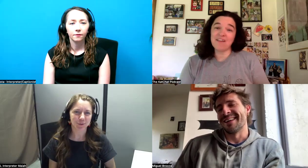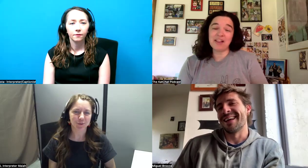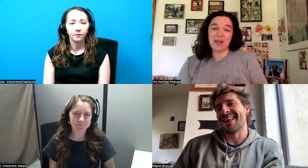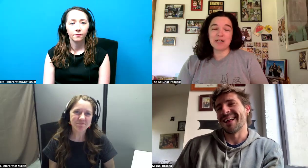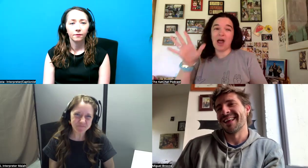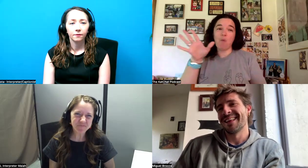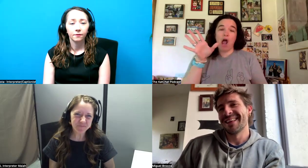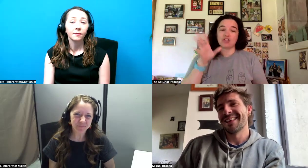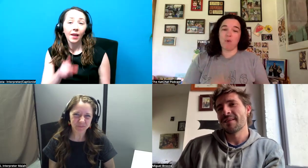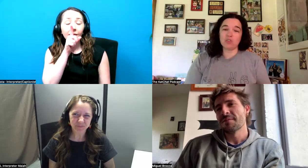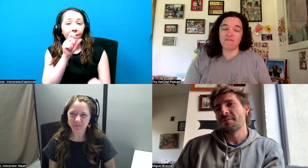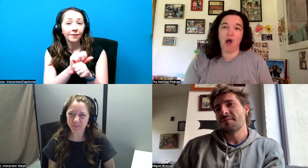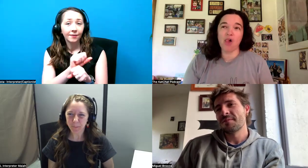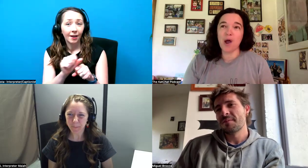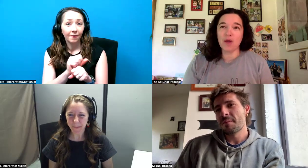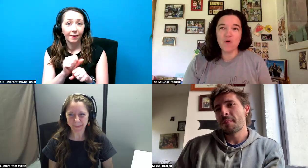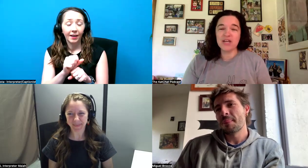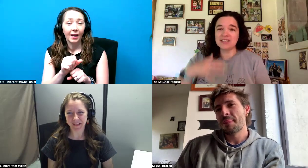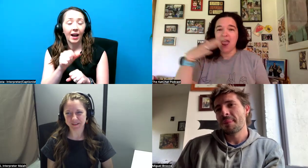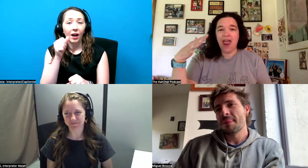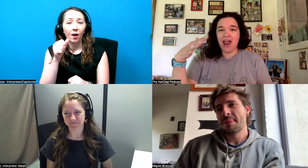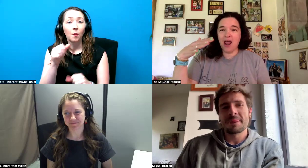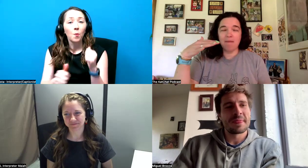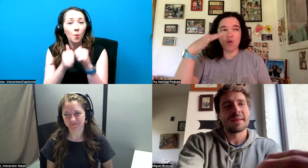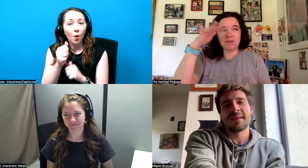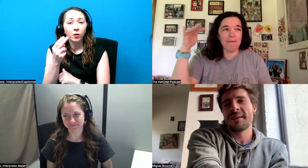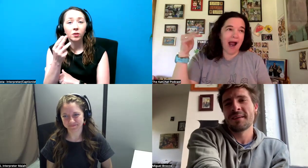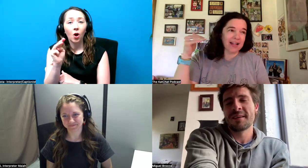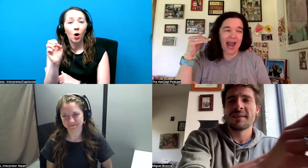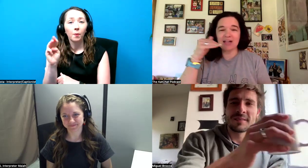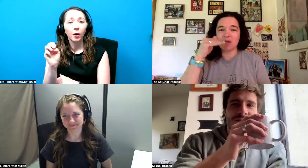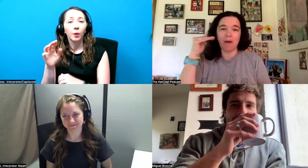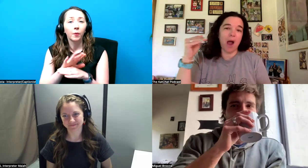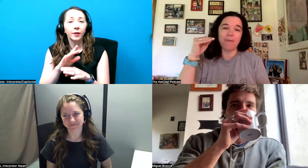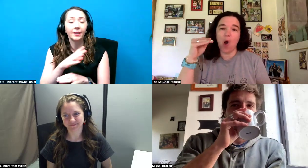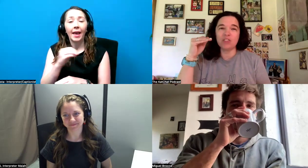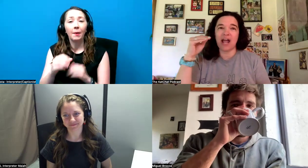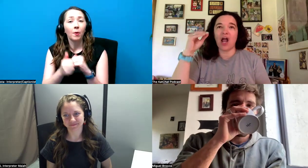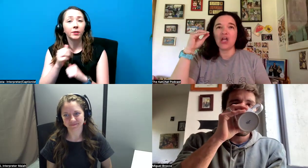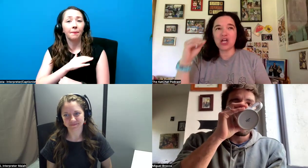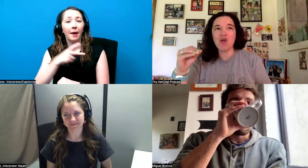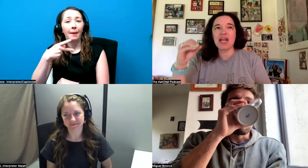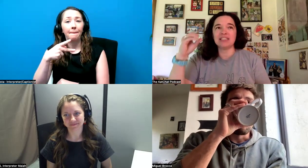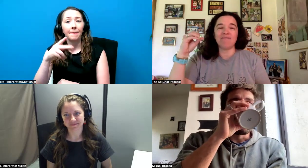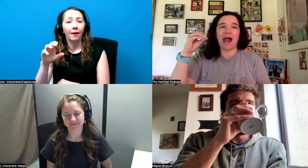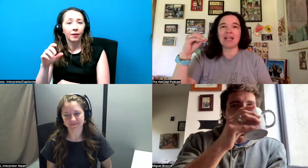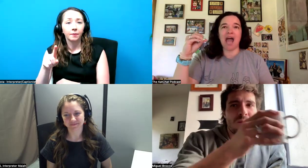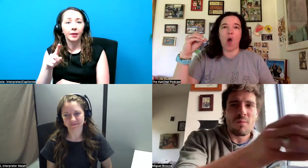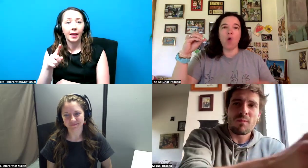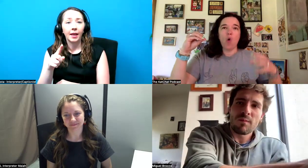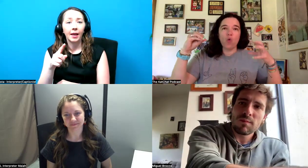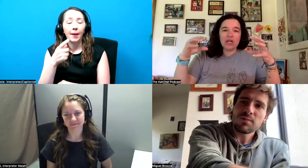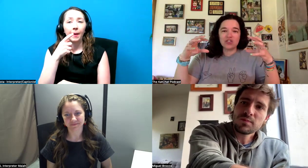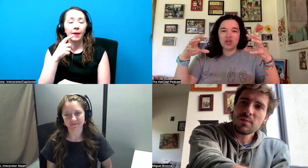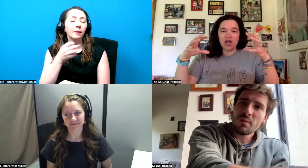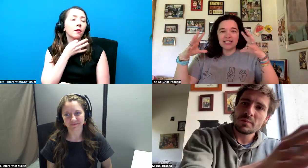Yeah. I definitely watch most of the Hallmark movies and most of my podcasts, and I'm always like curious and finding